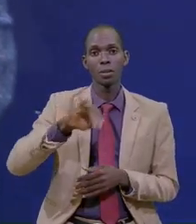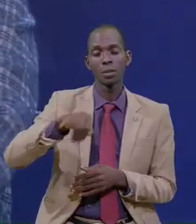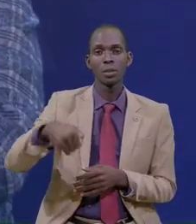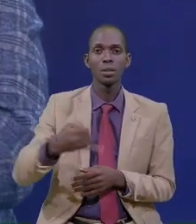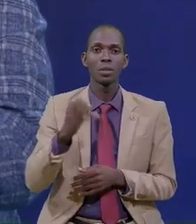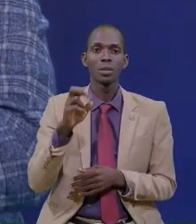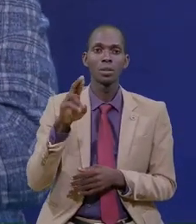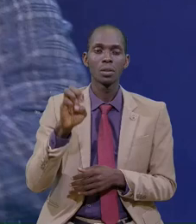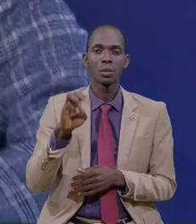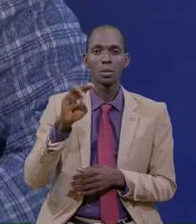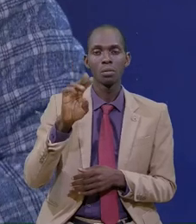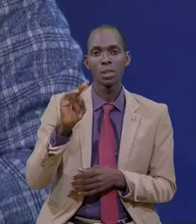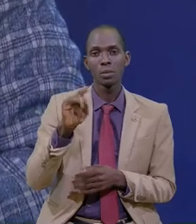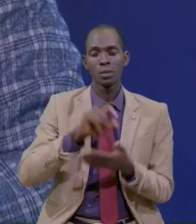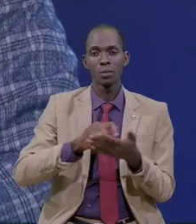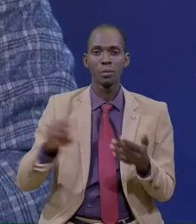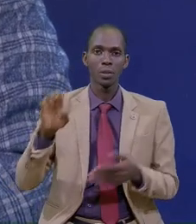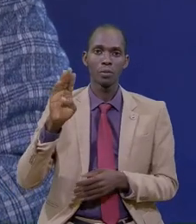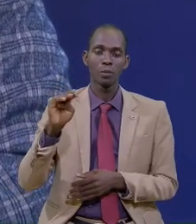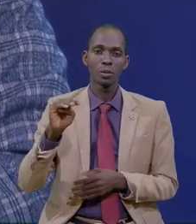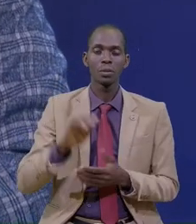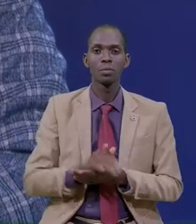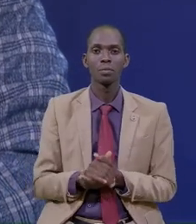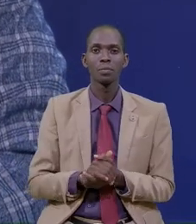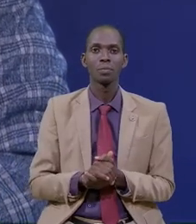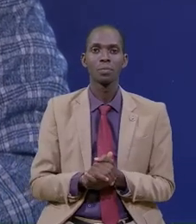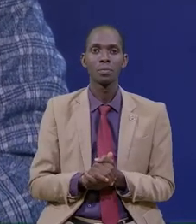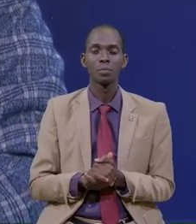Jeremiah chapter 17, verse 14.